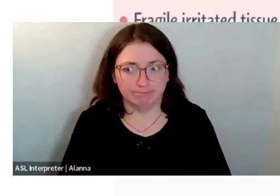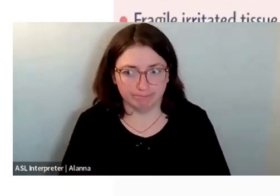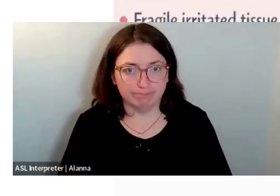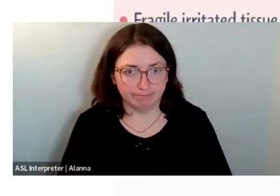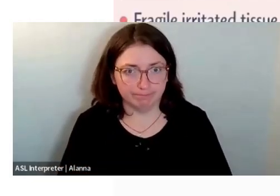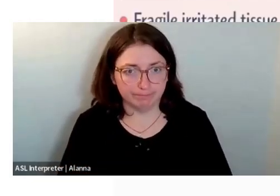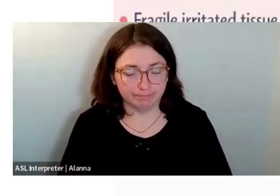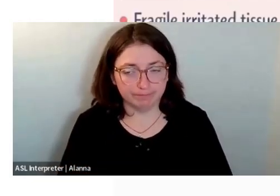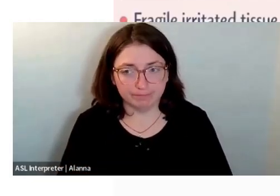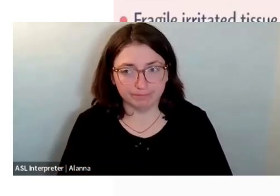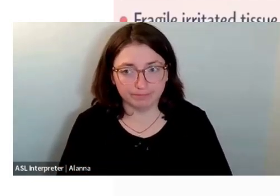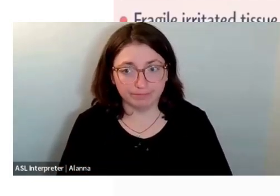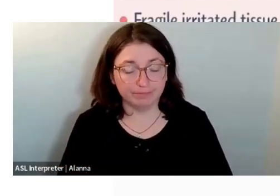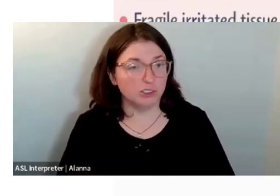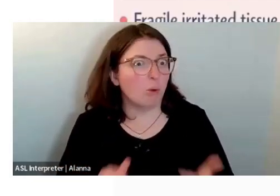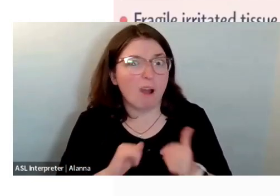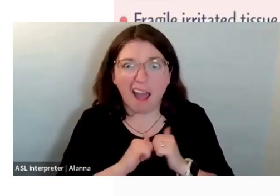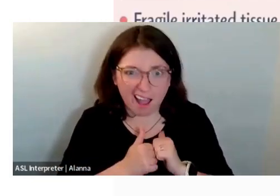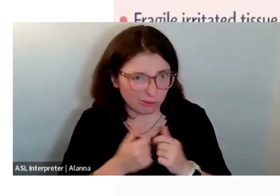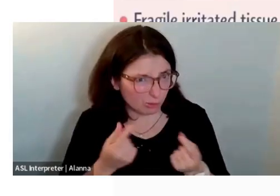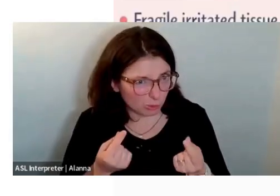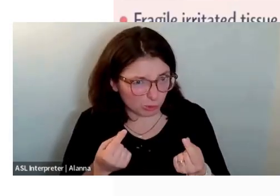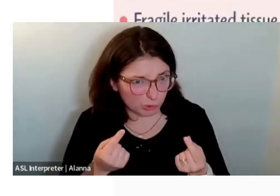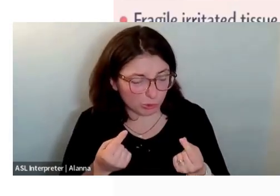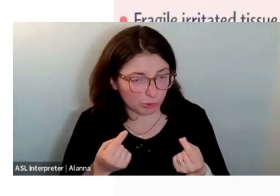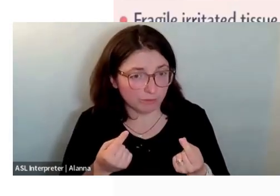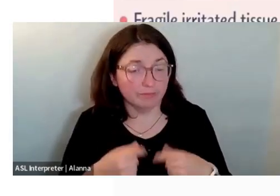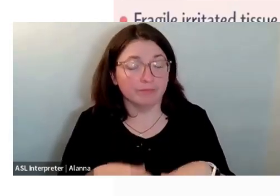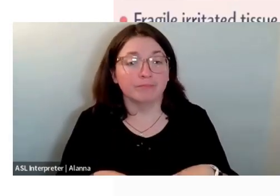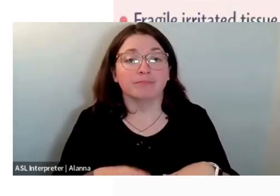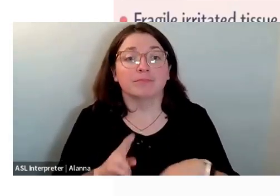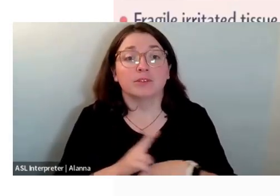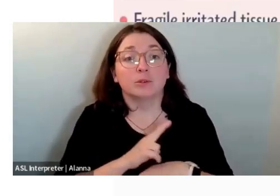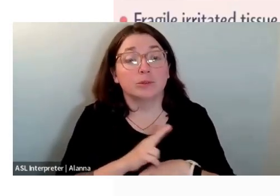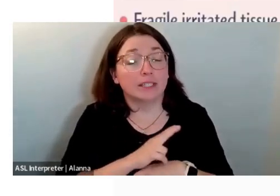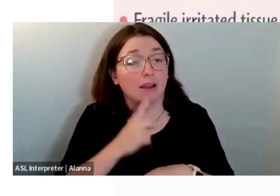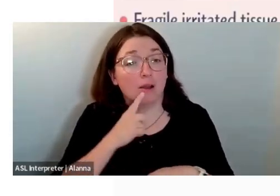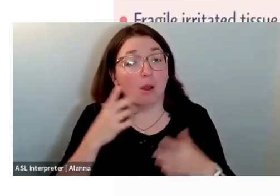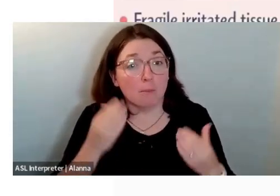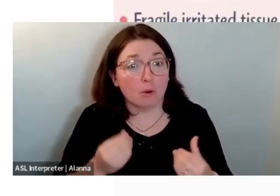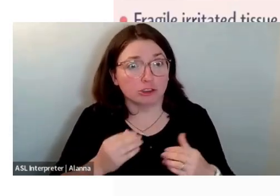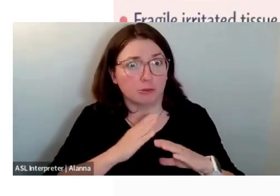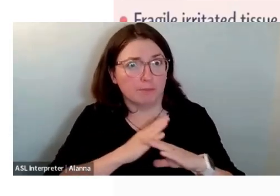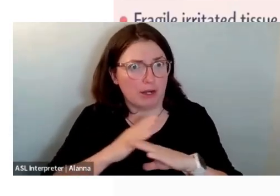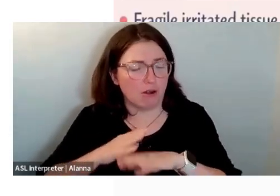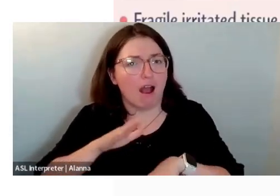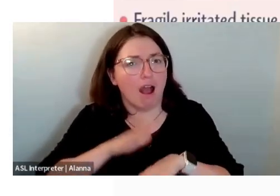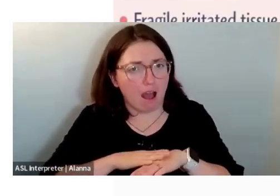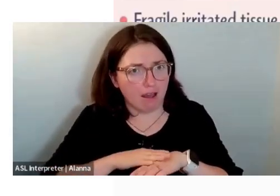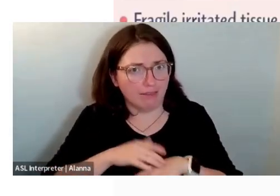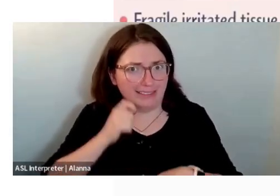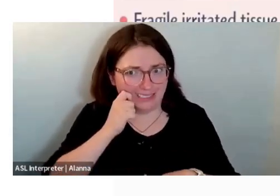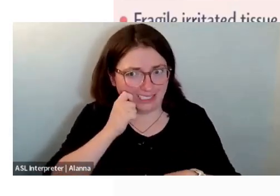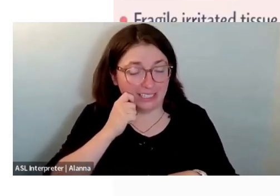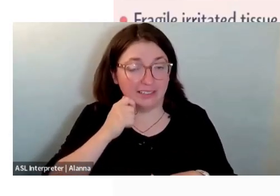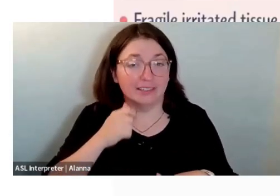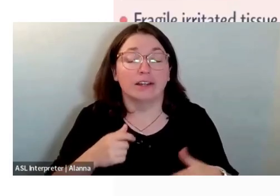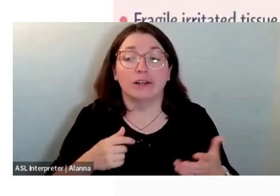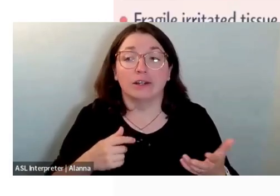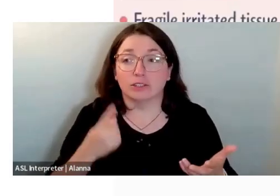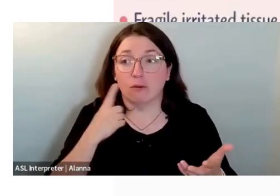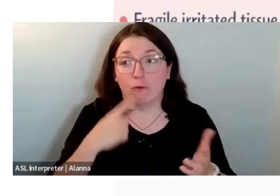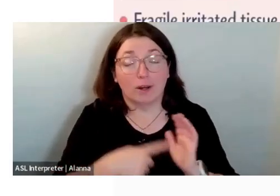What can we do about this? So moisture barriers on the vulva skin, the things that work the best are actually